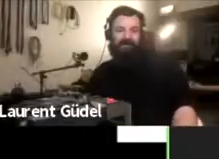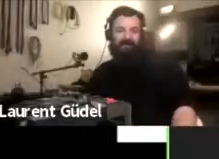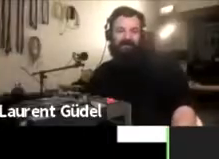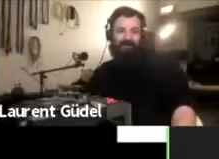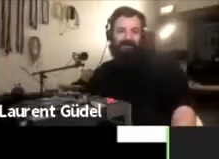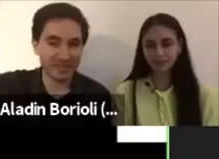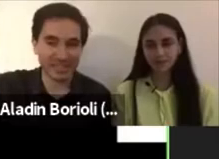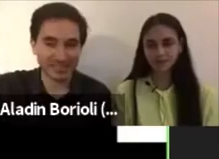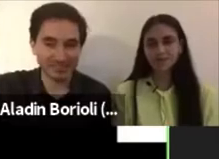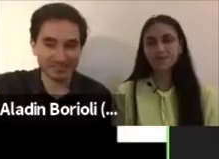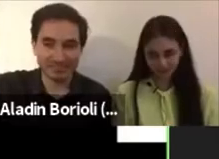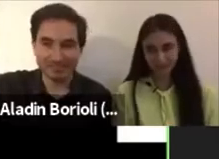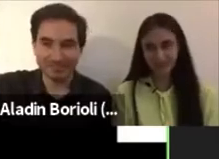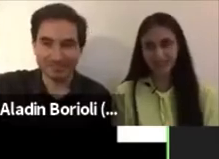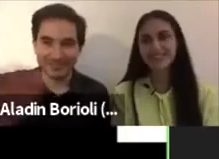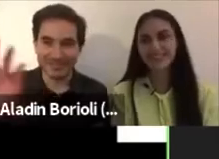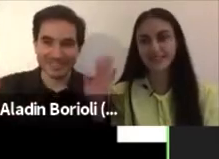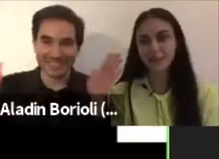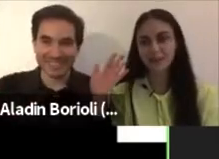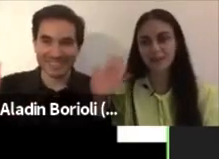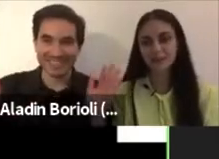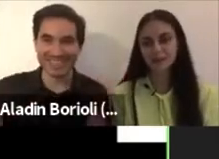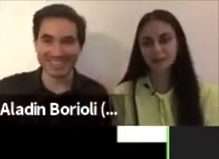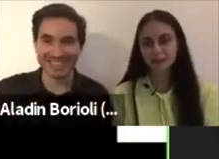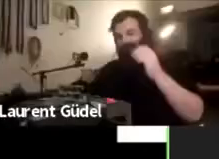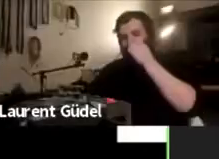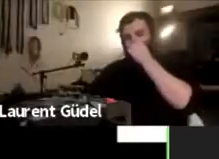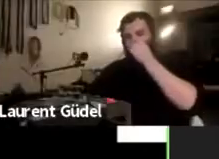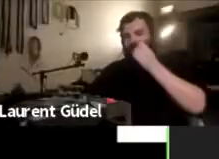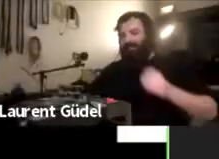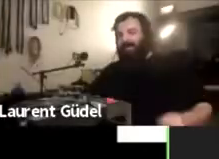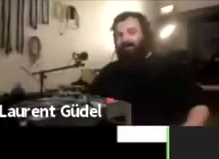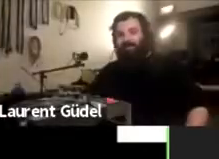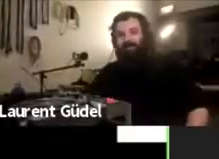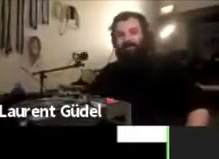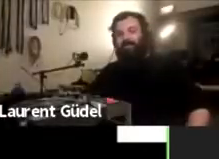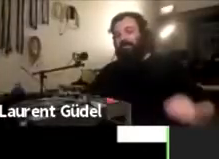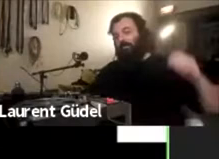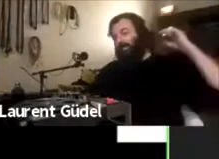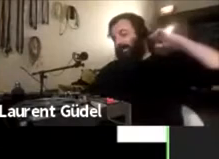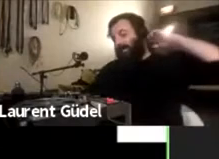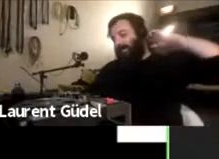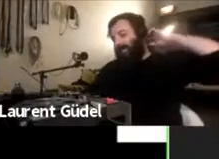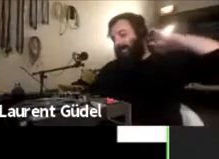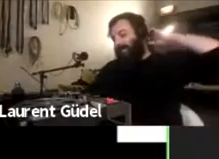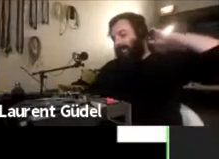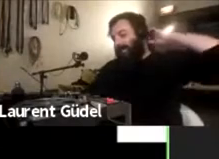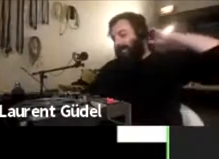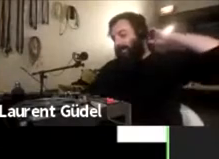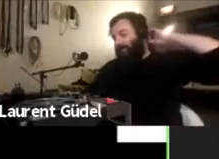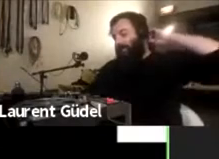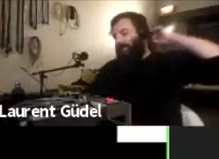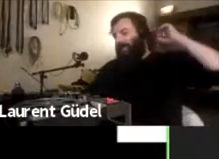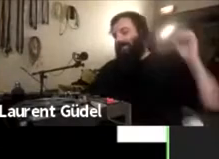hear me? Perfectly. Okay. I have also a little anecdote also, because when we went